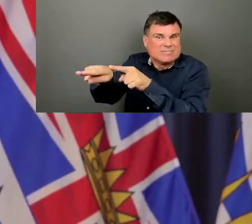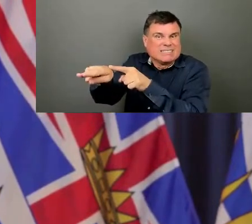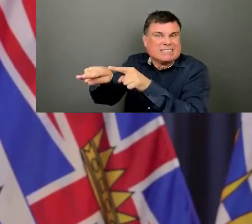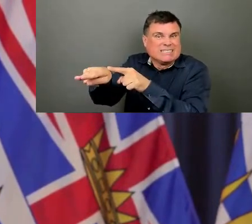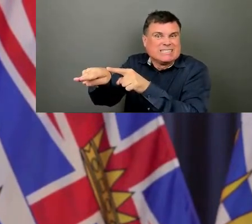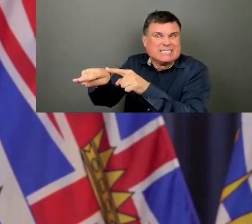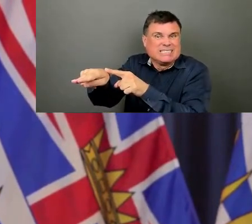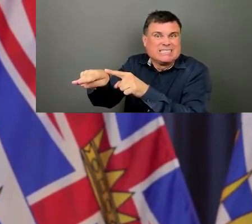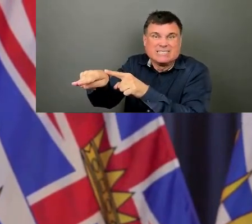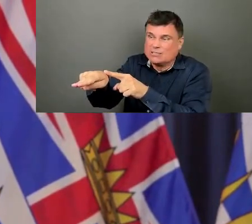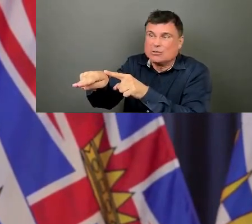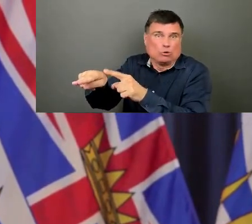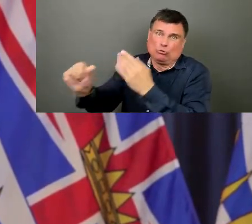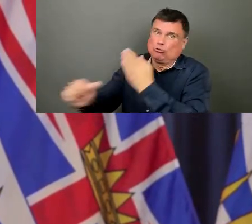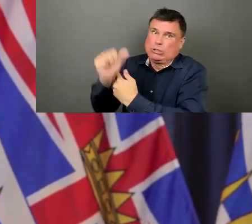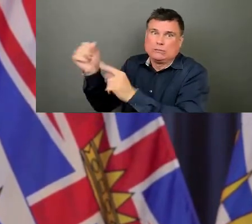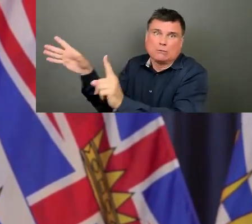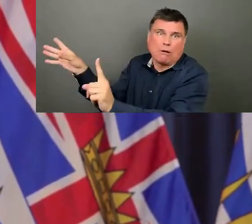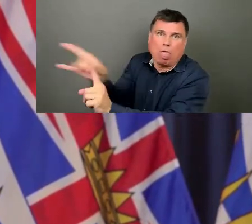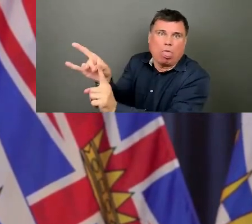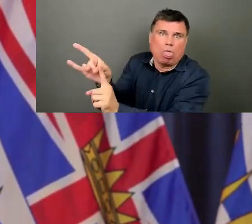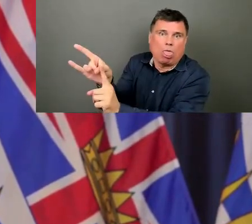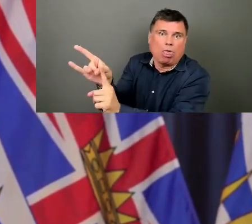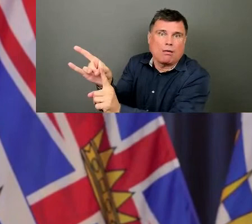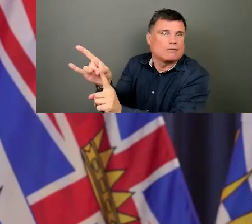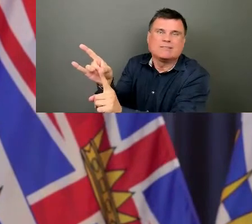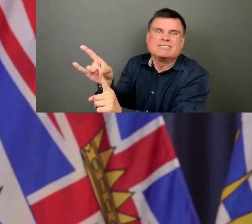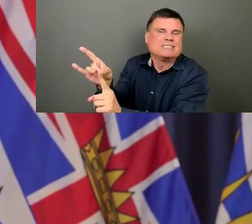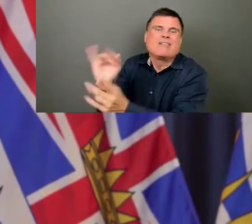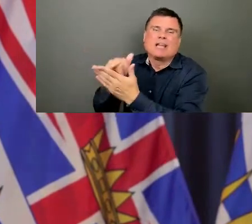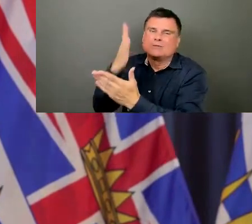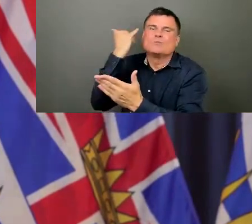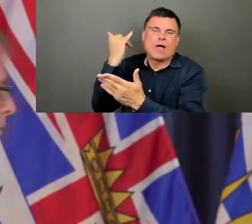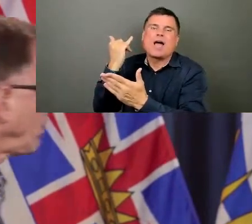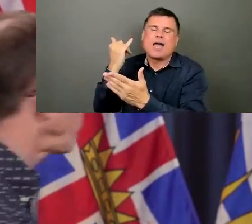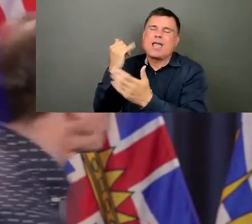both acute care and the community in the coming short while.